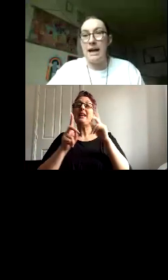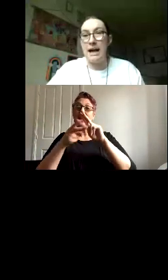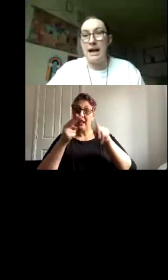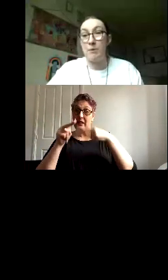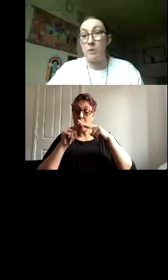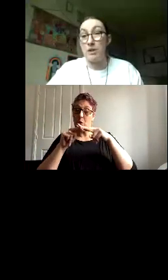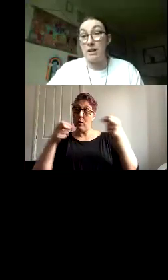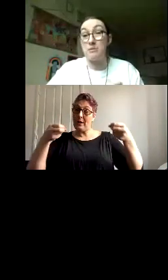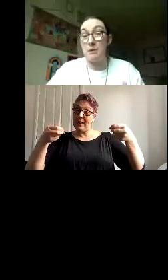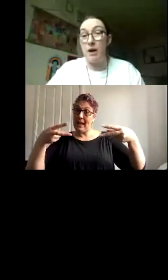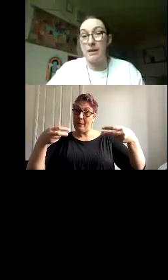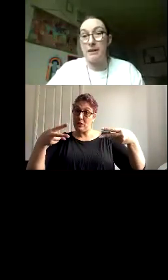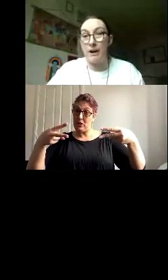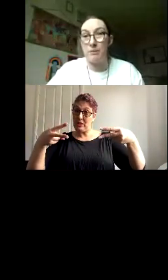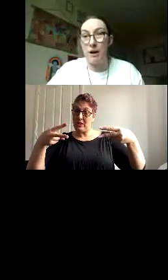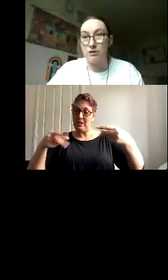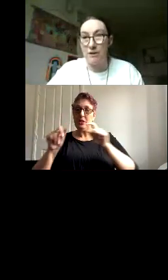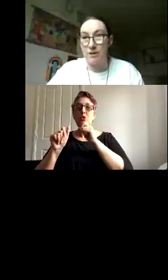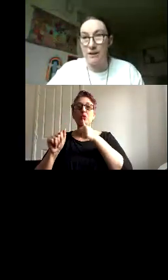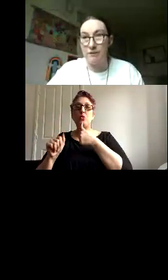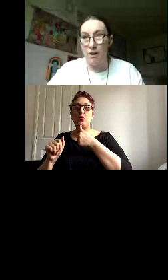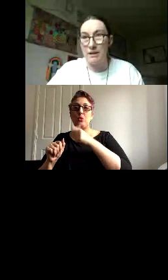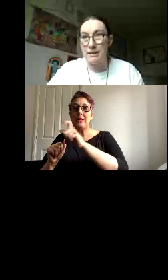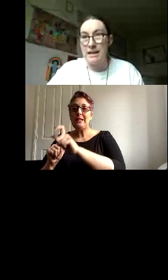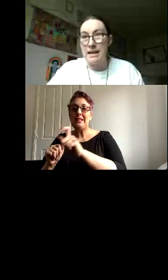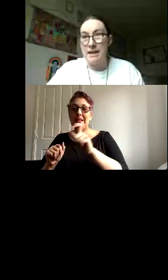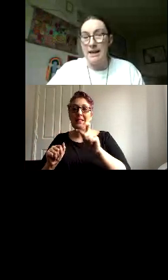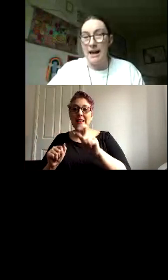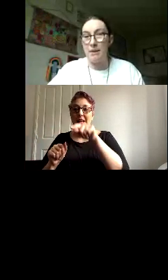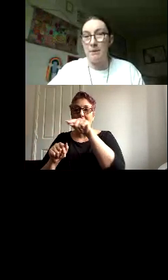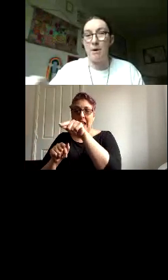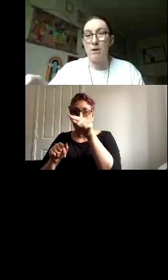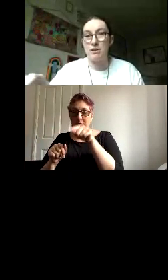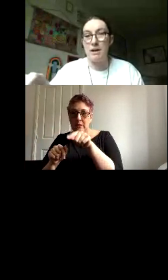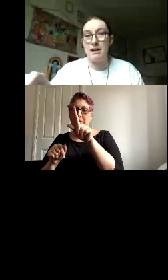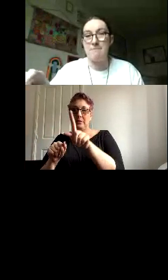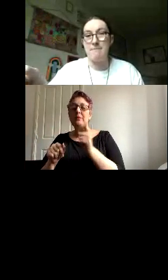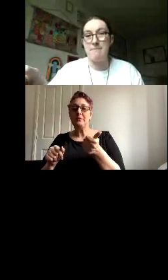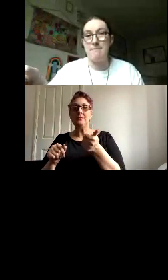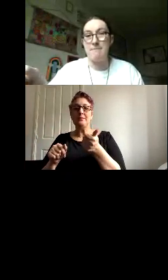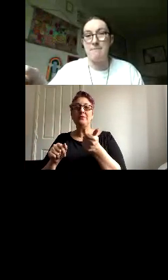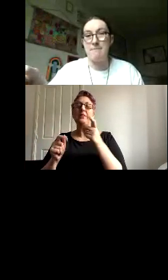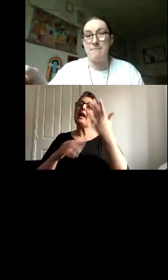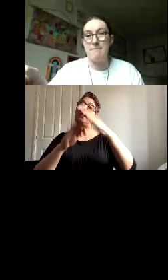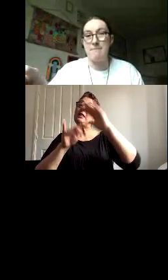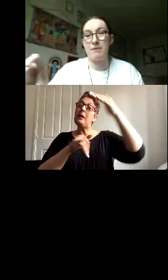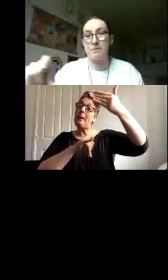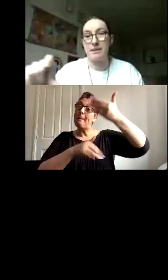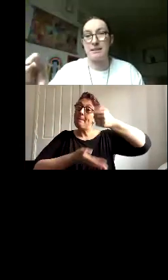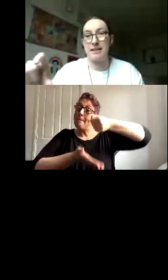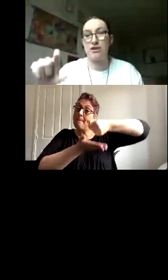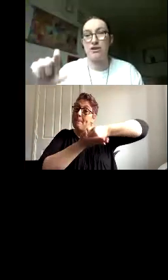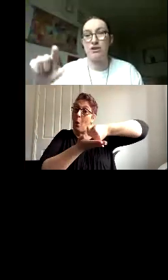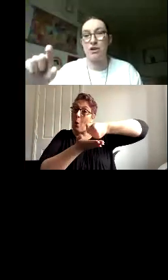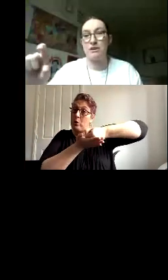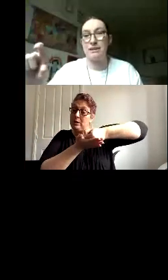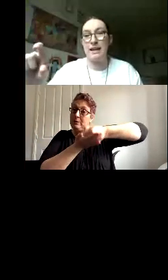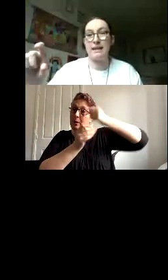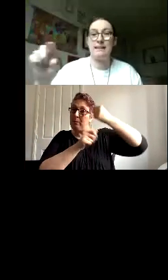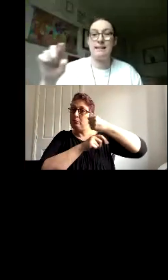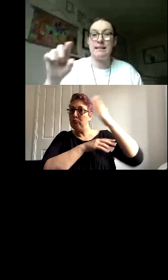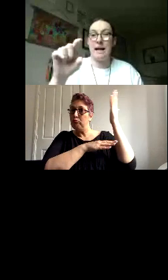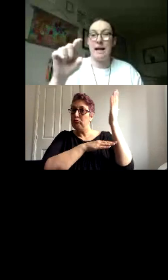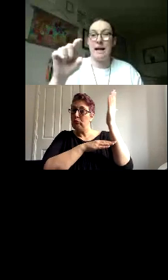subtitles, which seem to be working very well generally for us, then at the bottom of this presentation you should